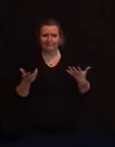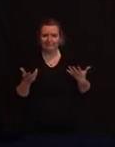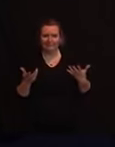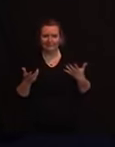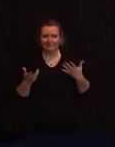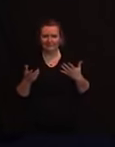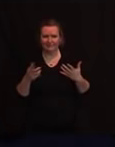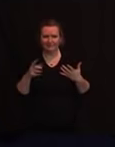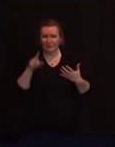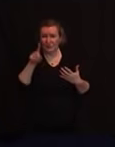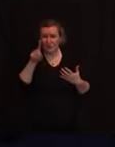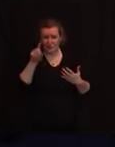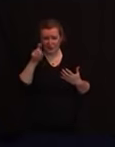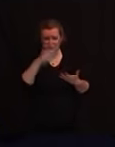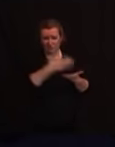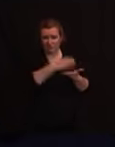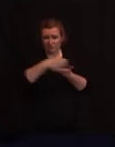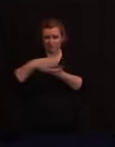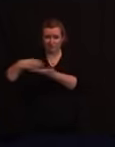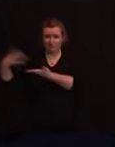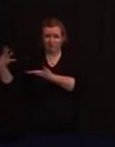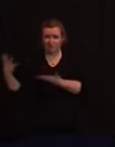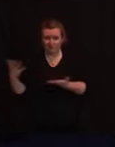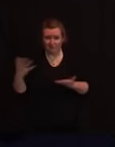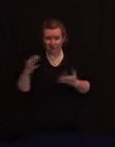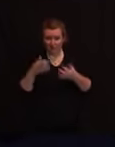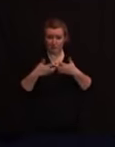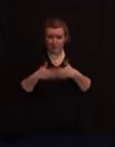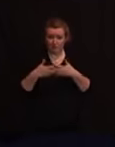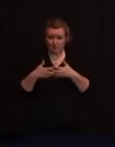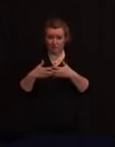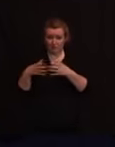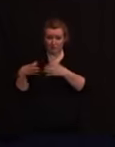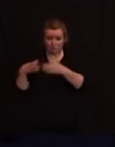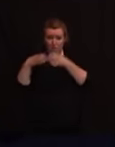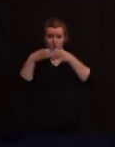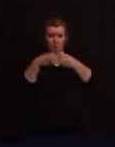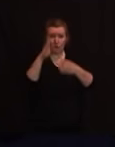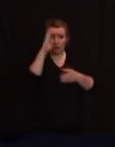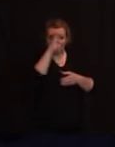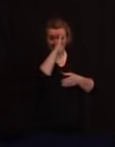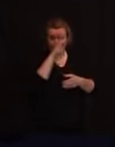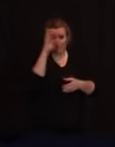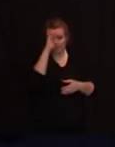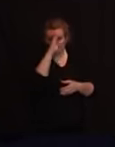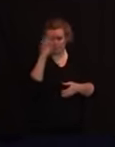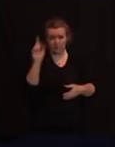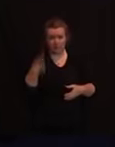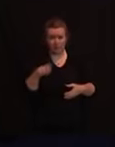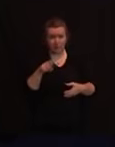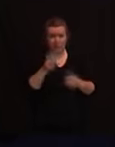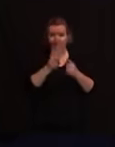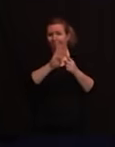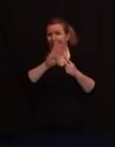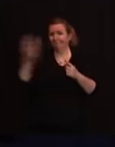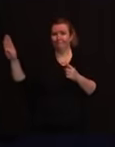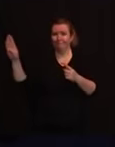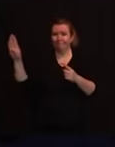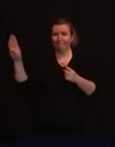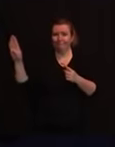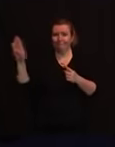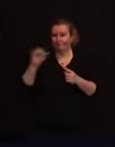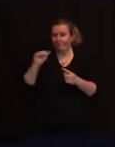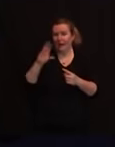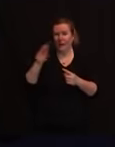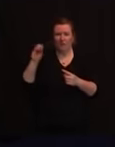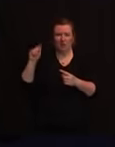CDC is saying if an Abbott machine is going to the hospital, that hospital has to deal directly with Abbott. So there's a little bit of, to be honest with you,